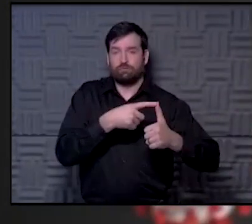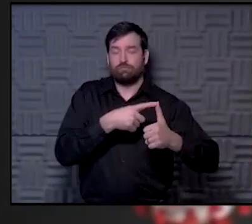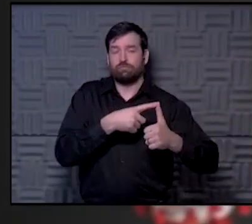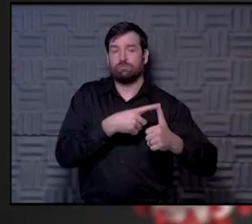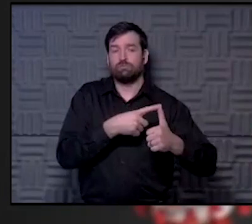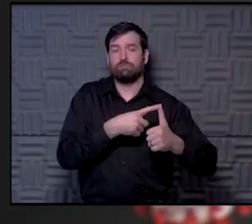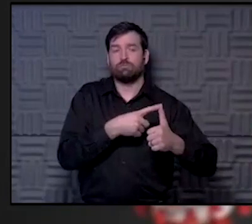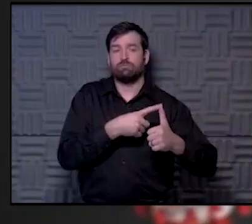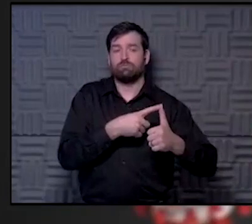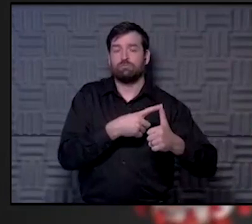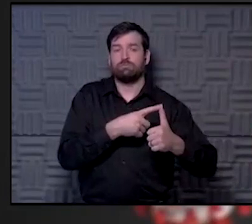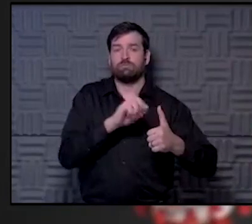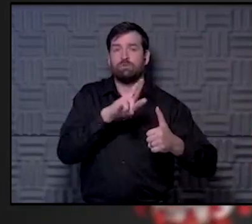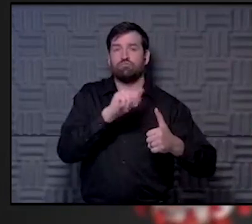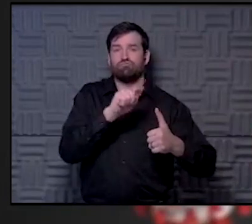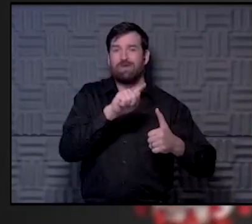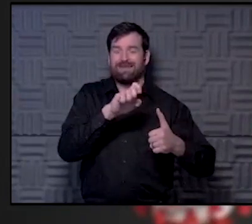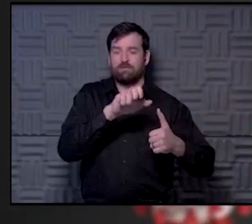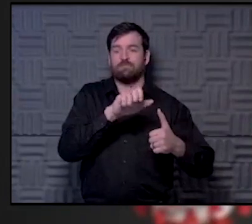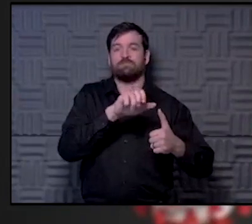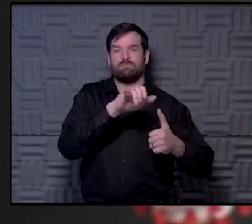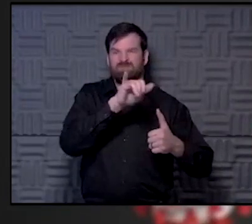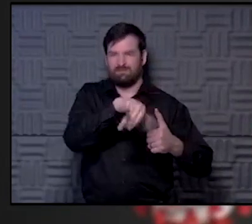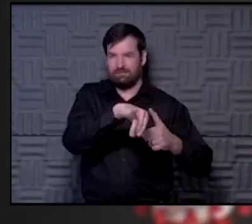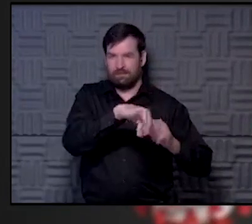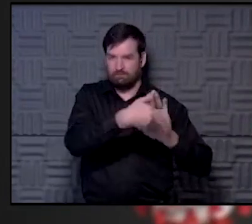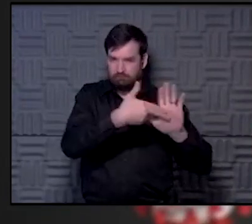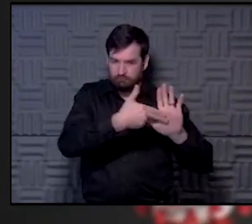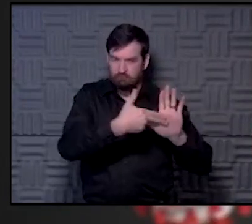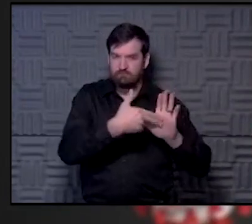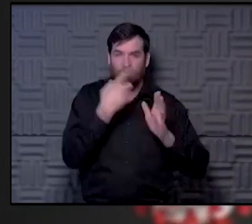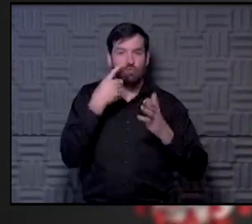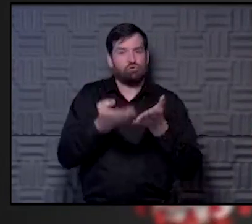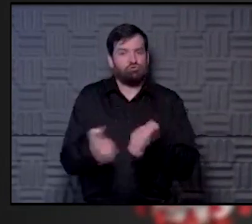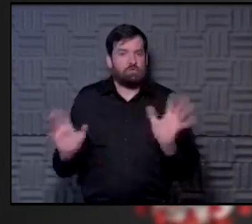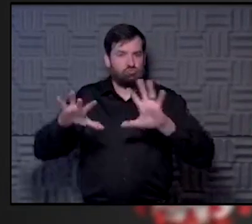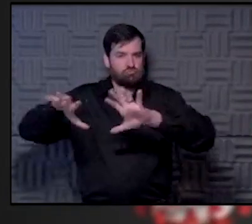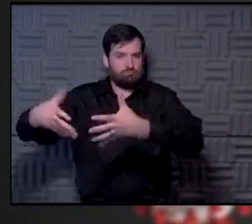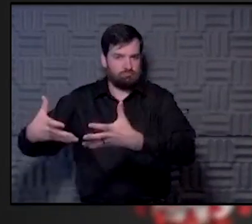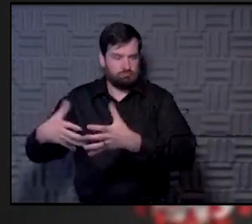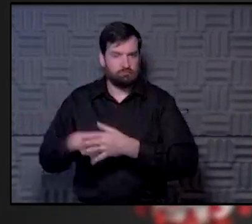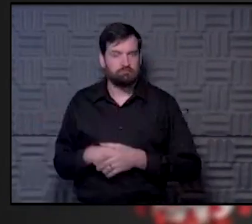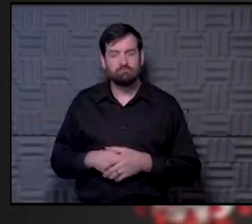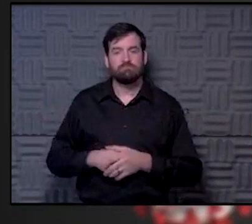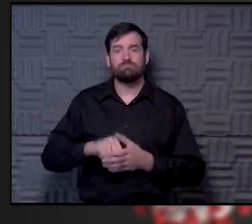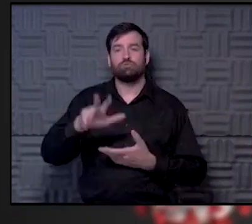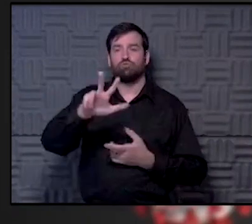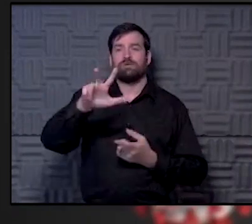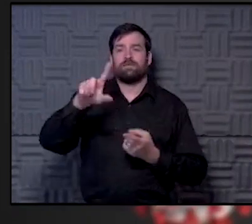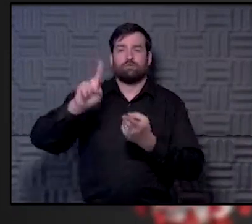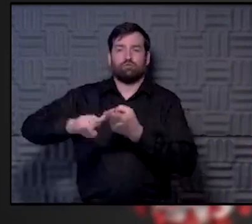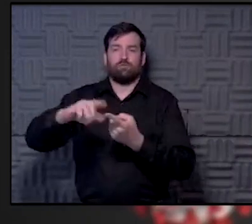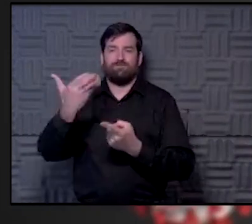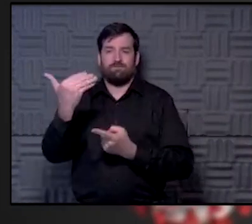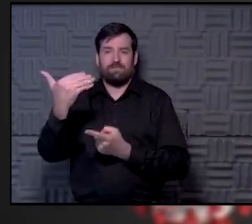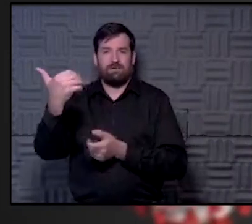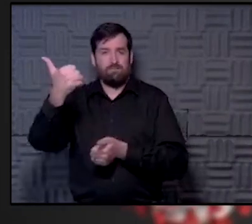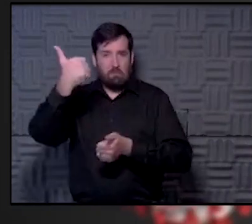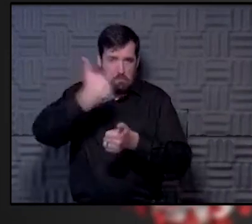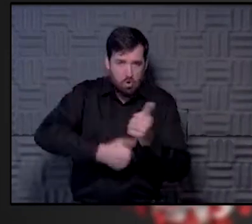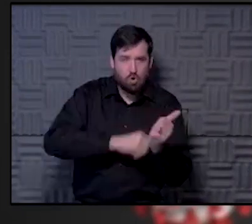rate of cerebral venous sinus thrombosis in the general population, and it's 3 to 15 per 1